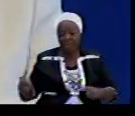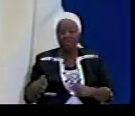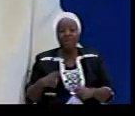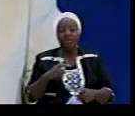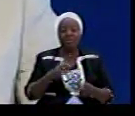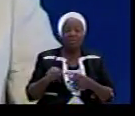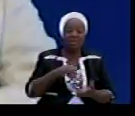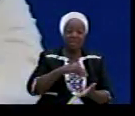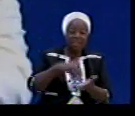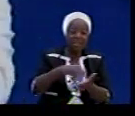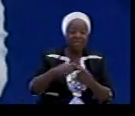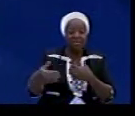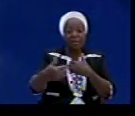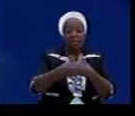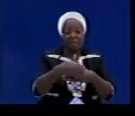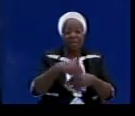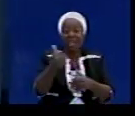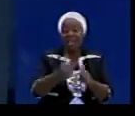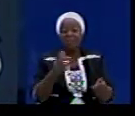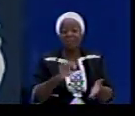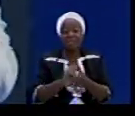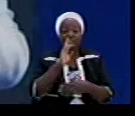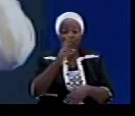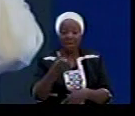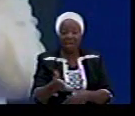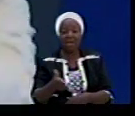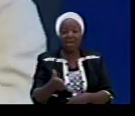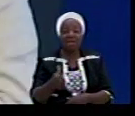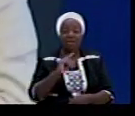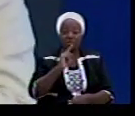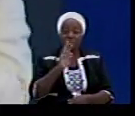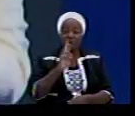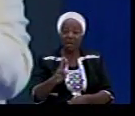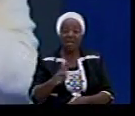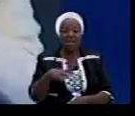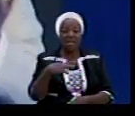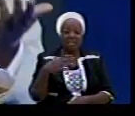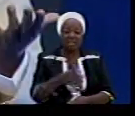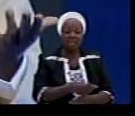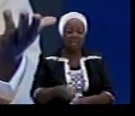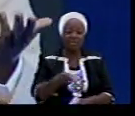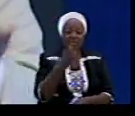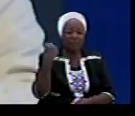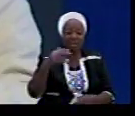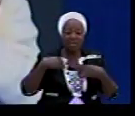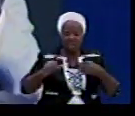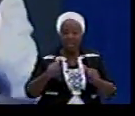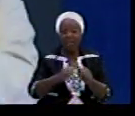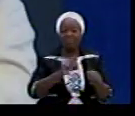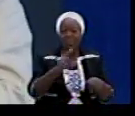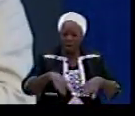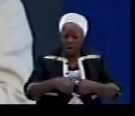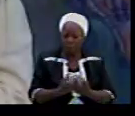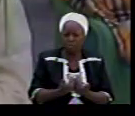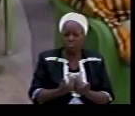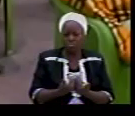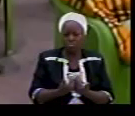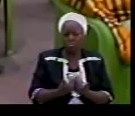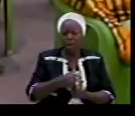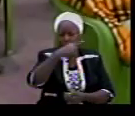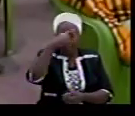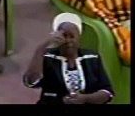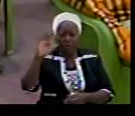back, anywhere you are, they were healed, everyone. How? Because of the name